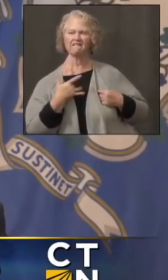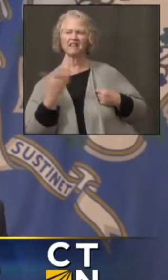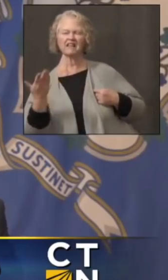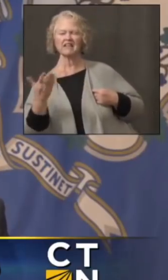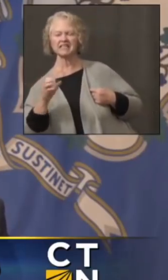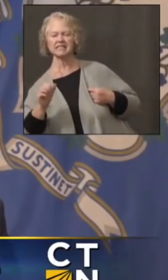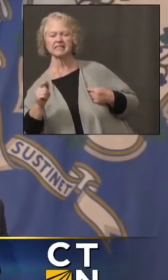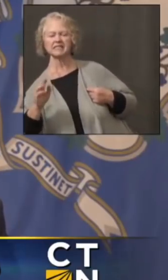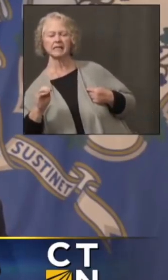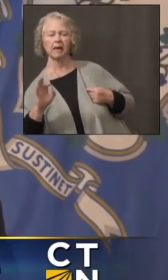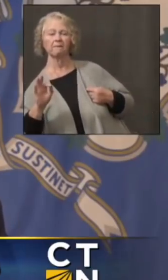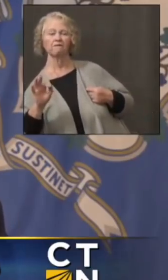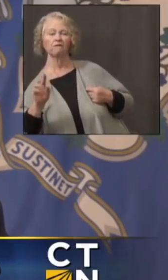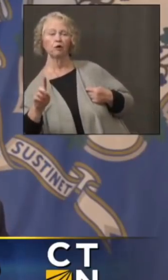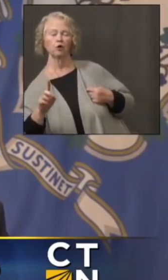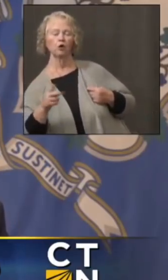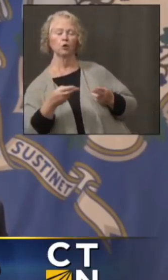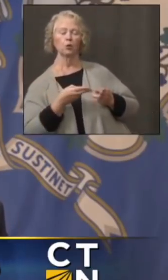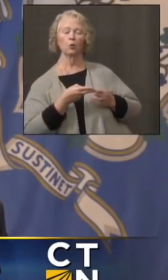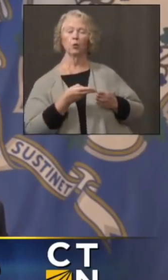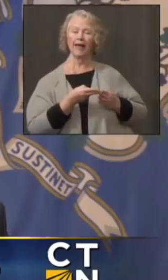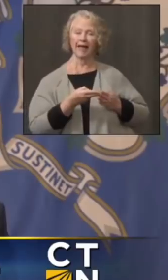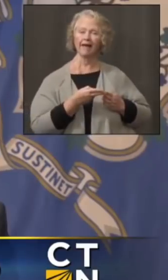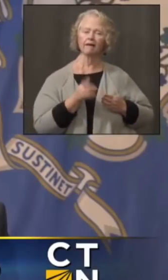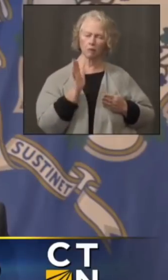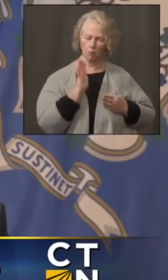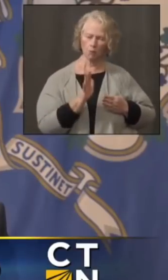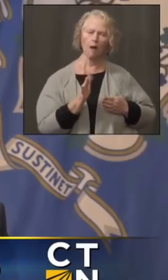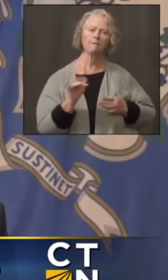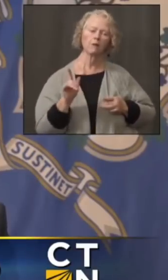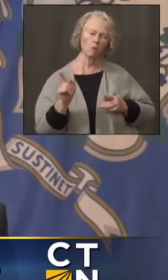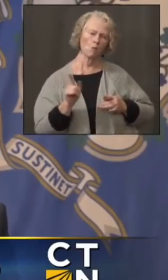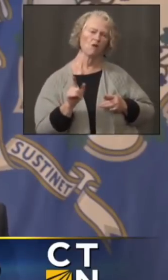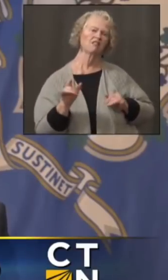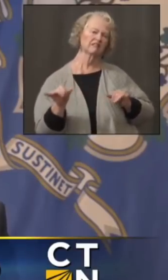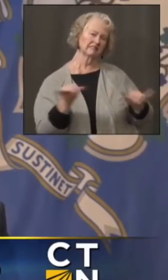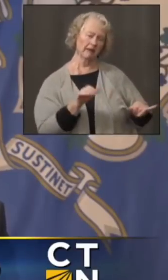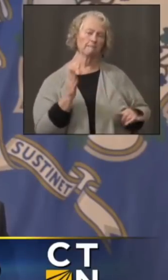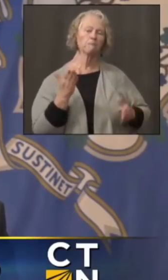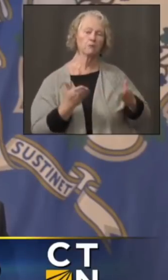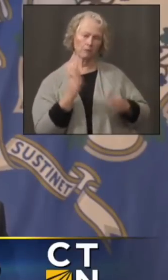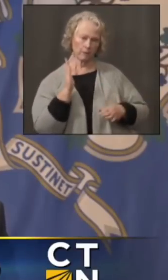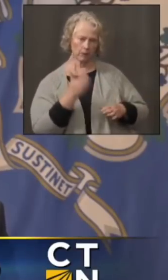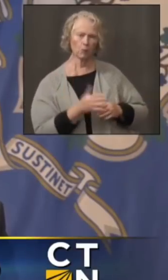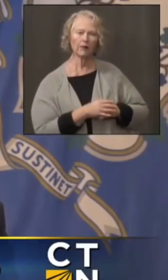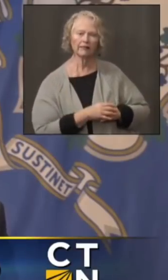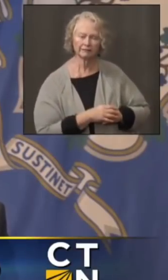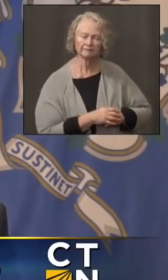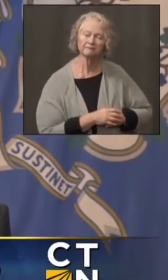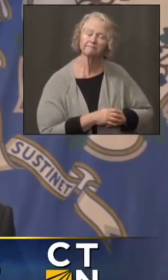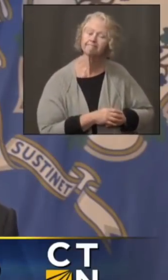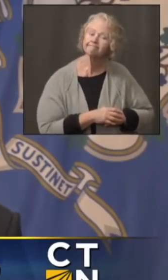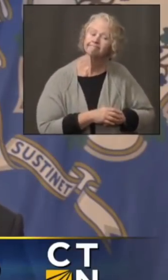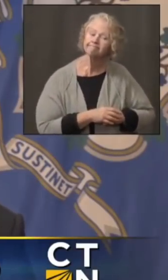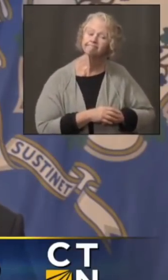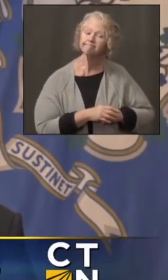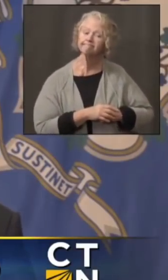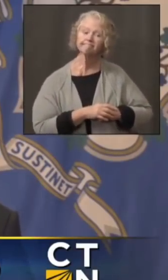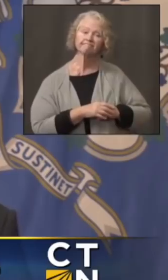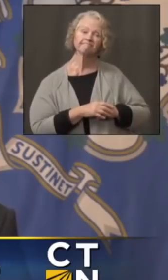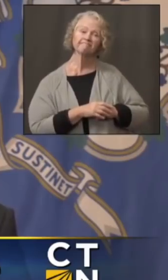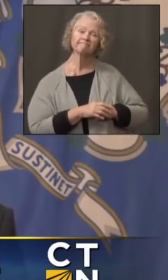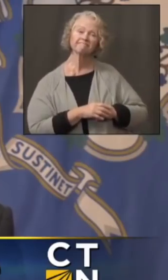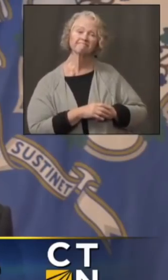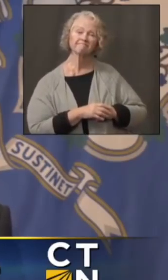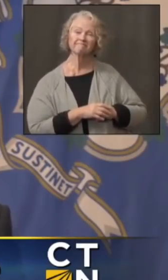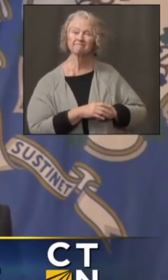Haven elect to do the same thing over the next day or two. And I got to tell you, don't think